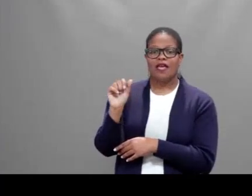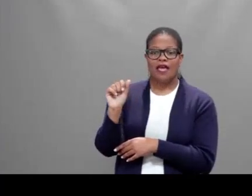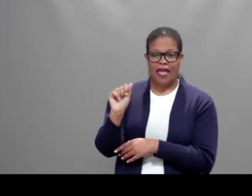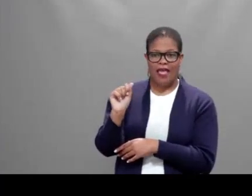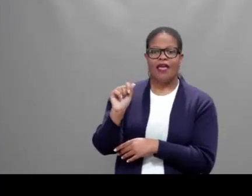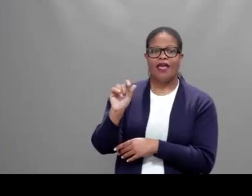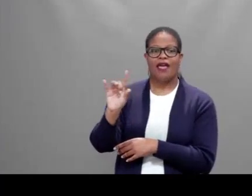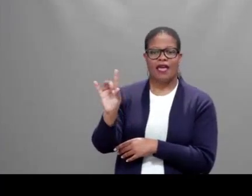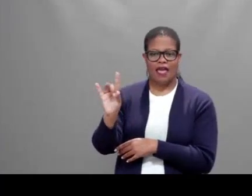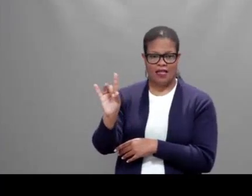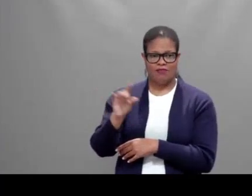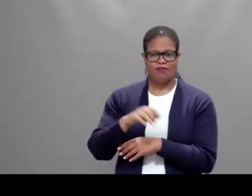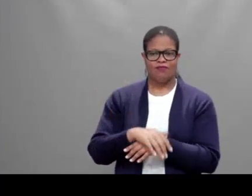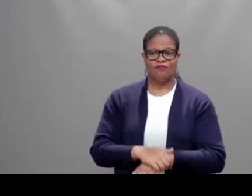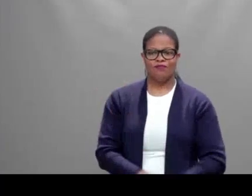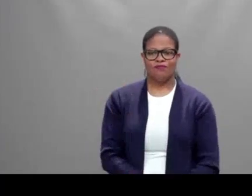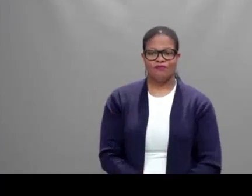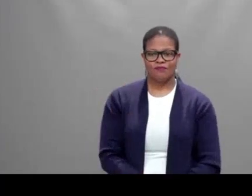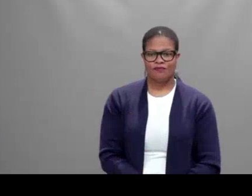143-318.11A8.